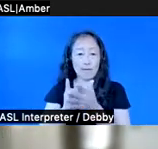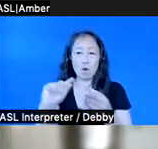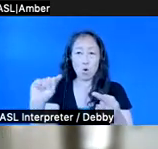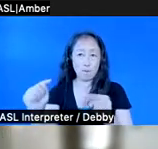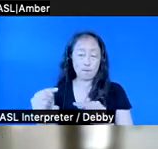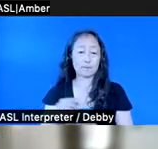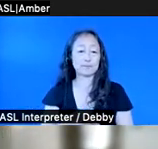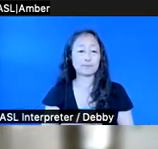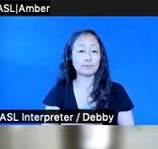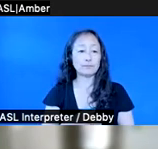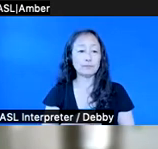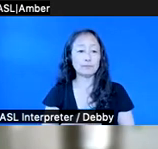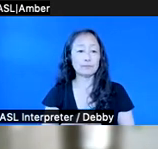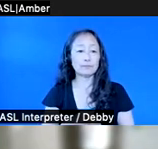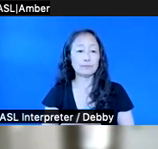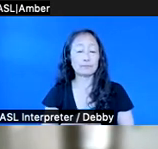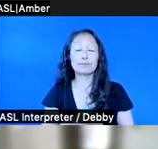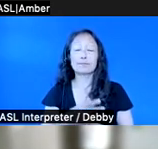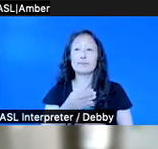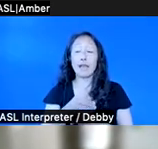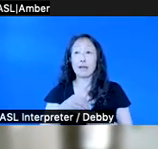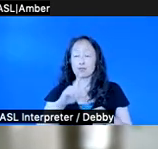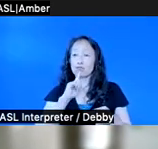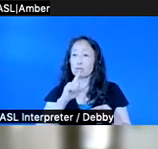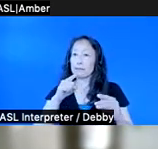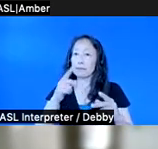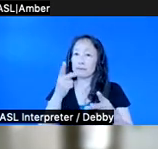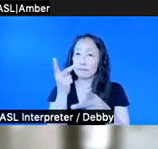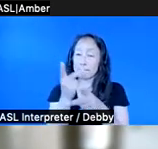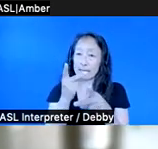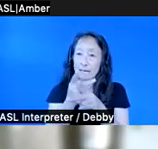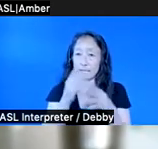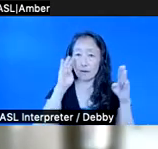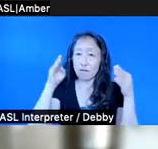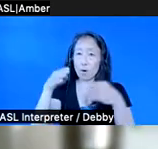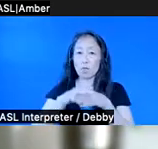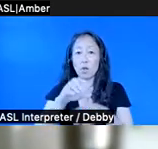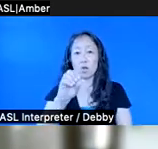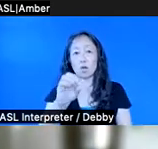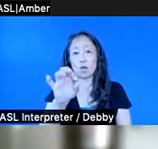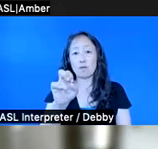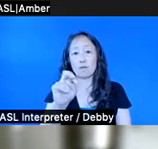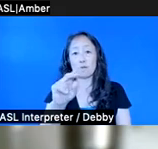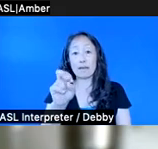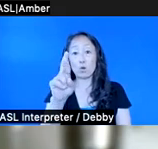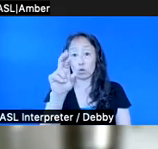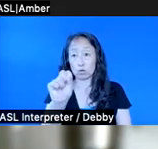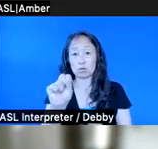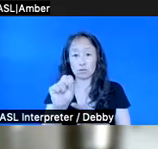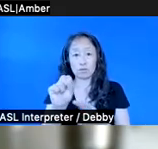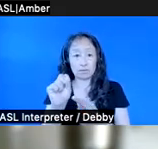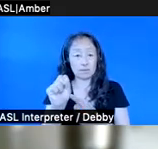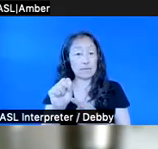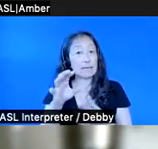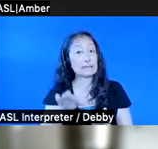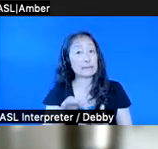maintaining that focus on the responsibility of offenders and how systems respond. And you will hear this over and over and over